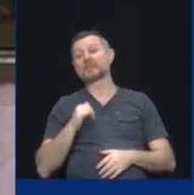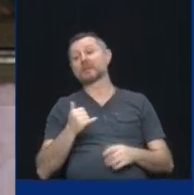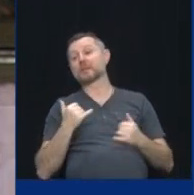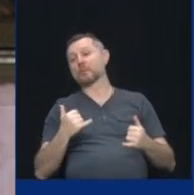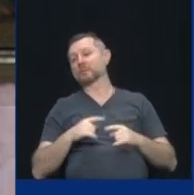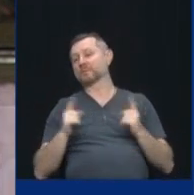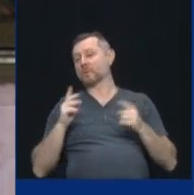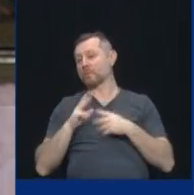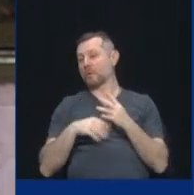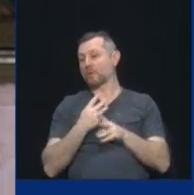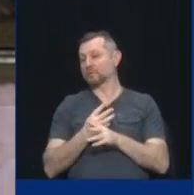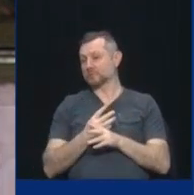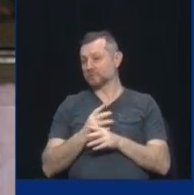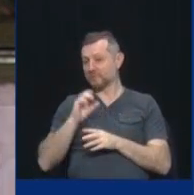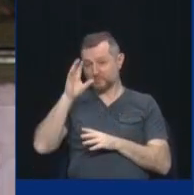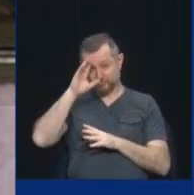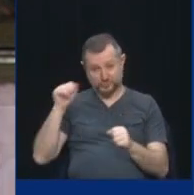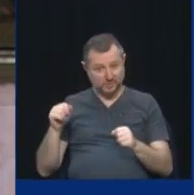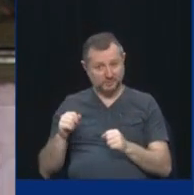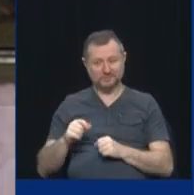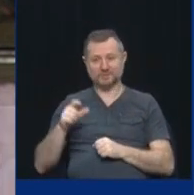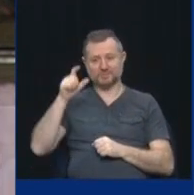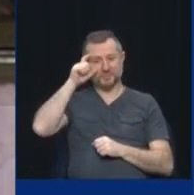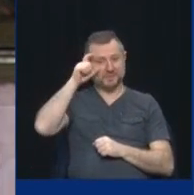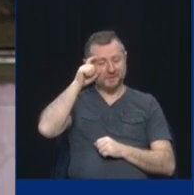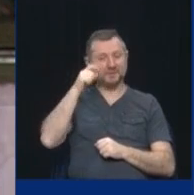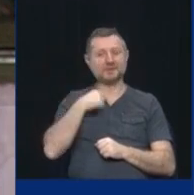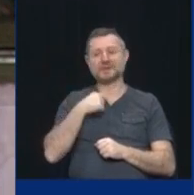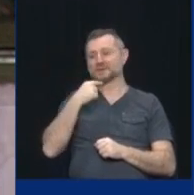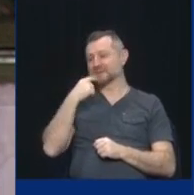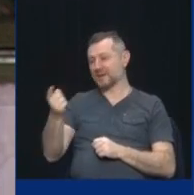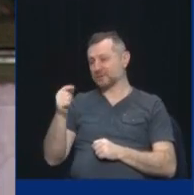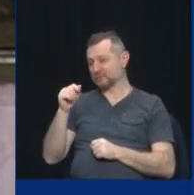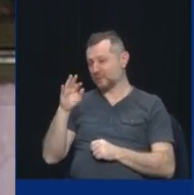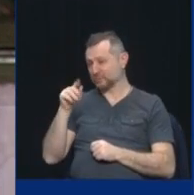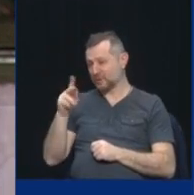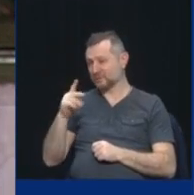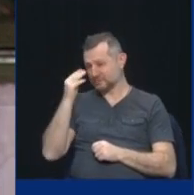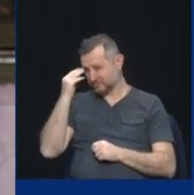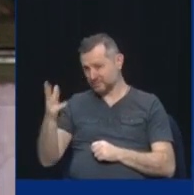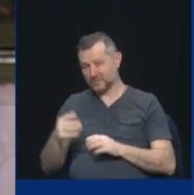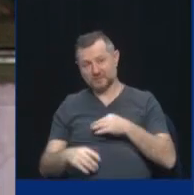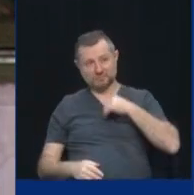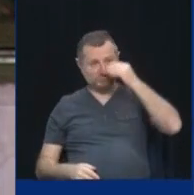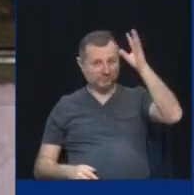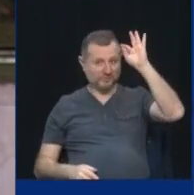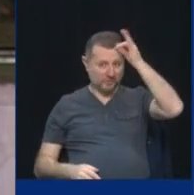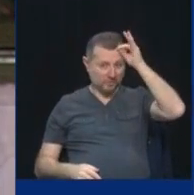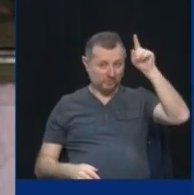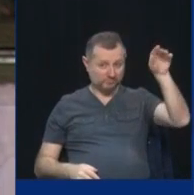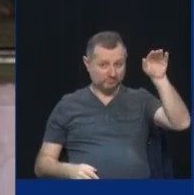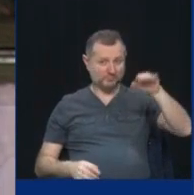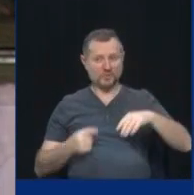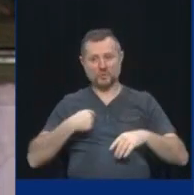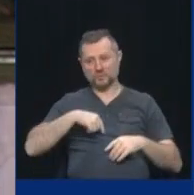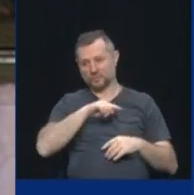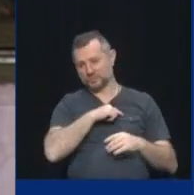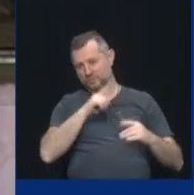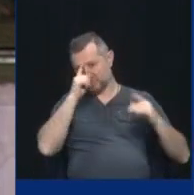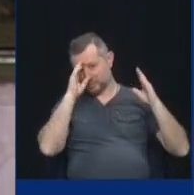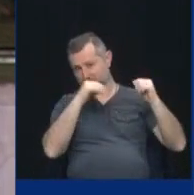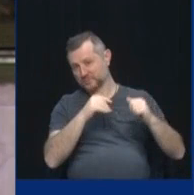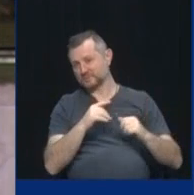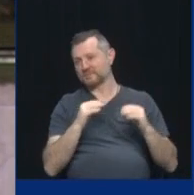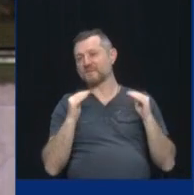telling Amtrak today, and I'm telling our federal officials today, we expect a